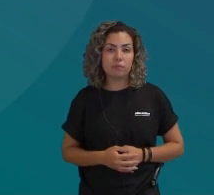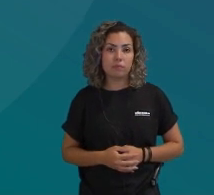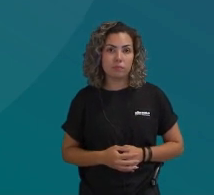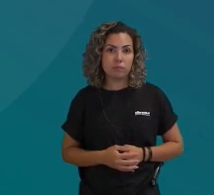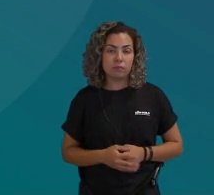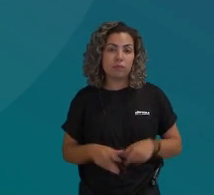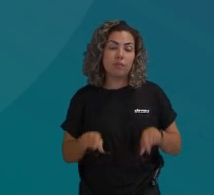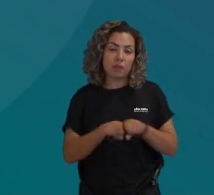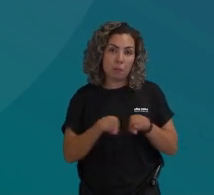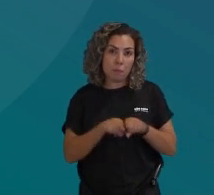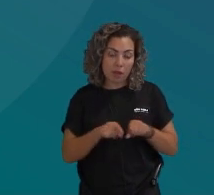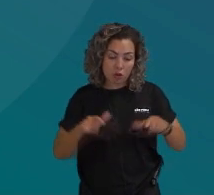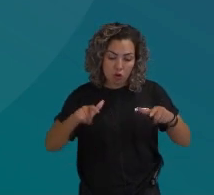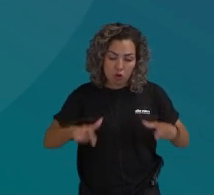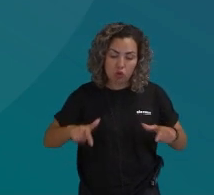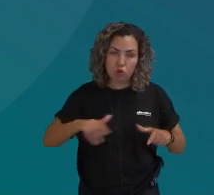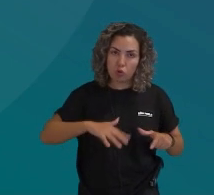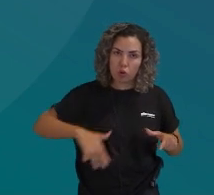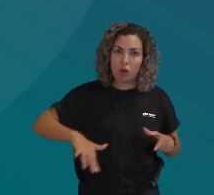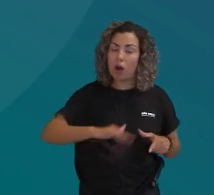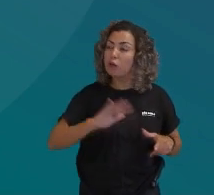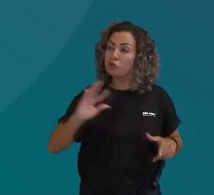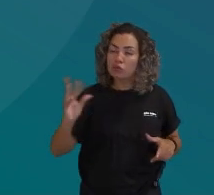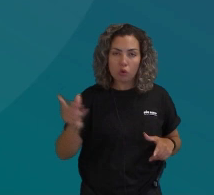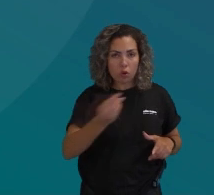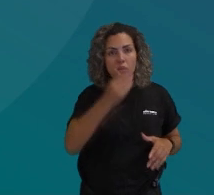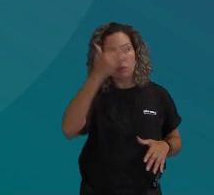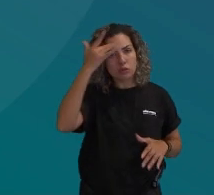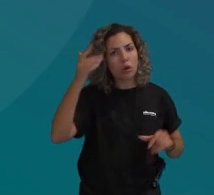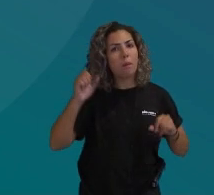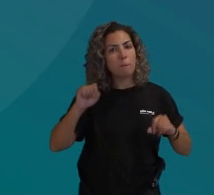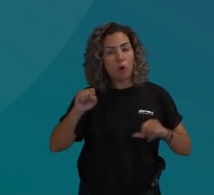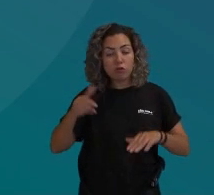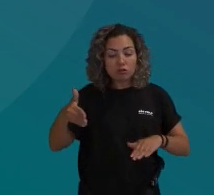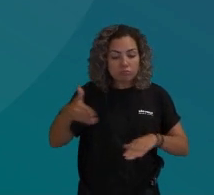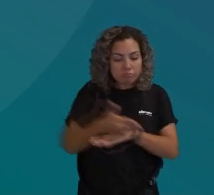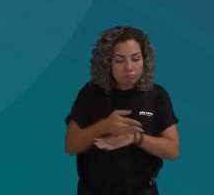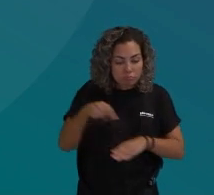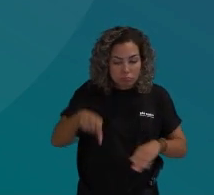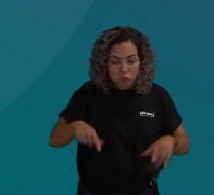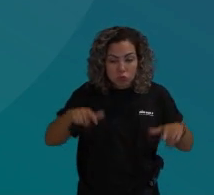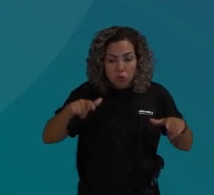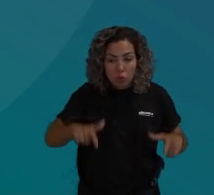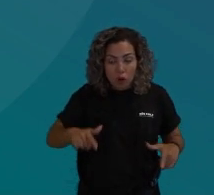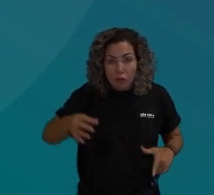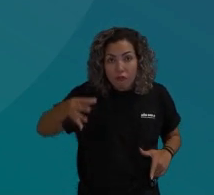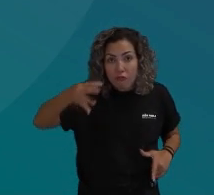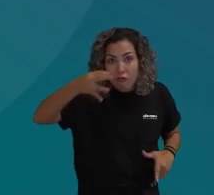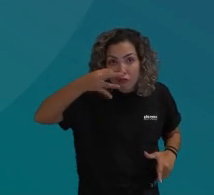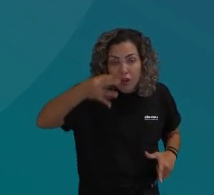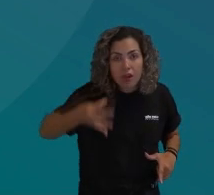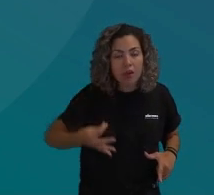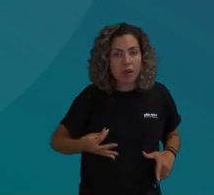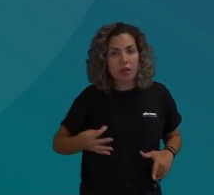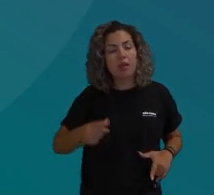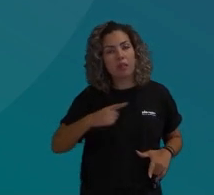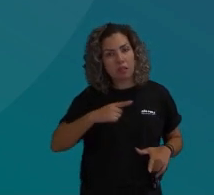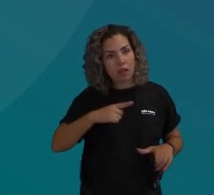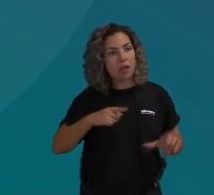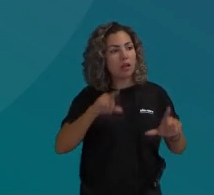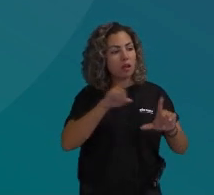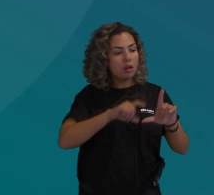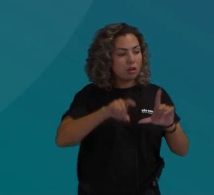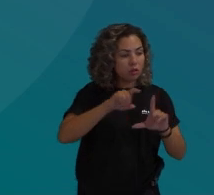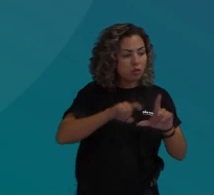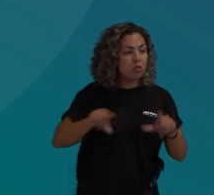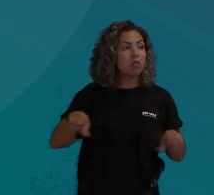earth level. And it's in GIS, and every citizen can go up to the earth level and see on electronic media and on our electronic viewers